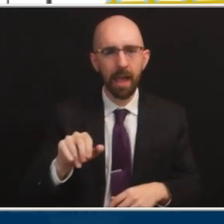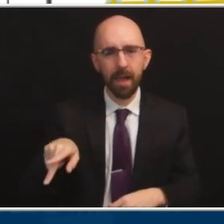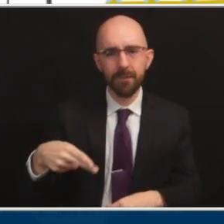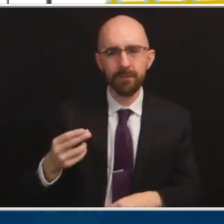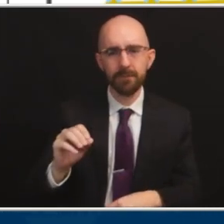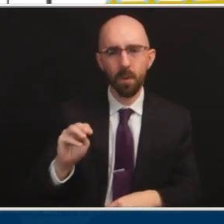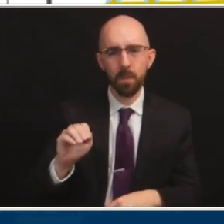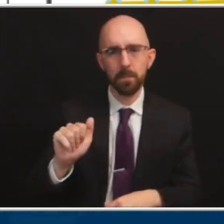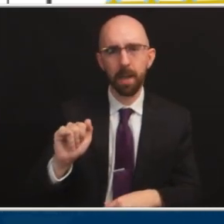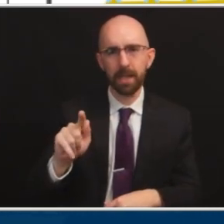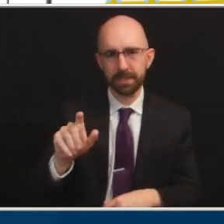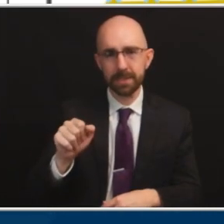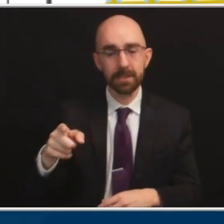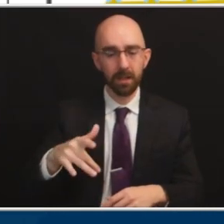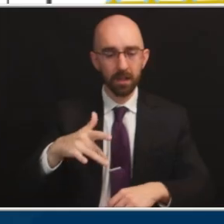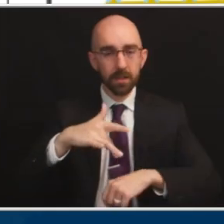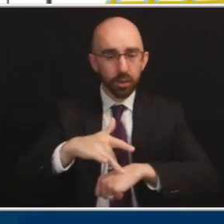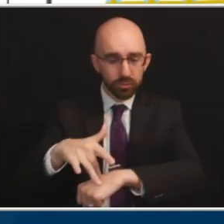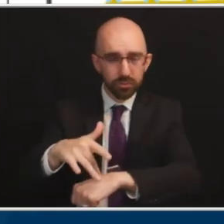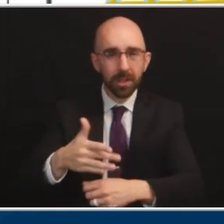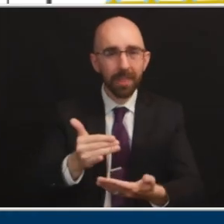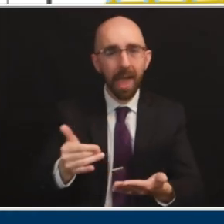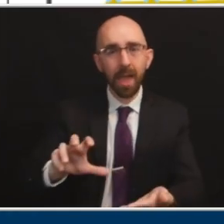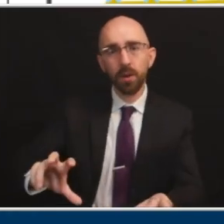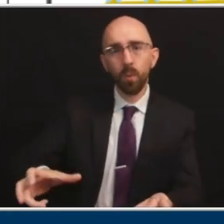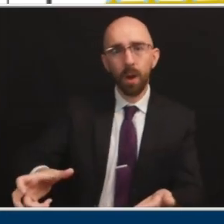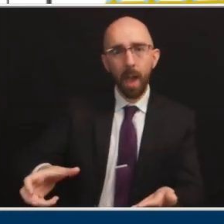touch surfaces like door handles,